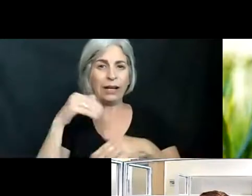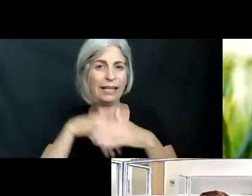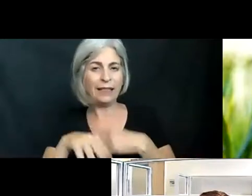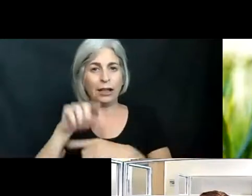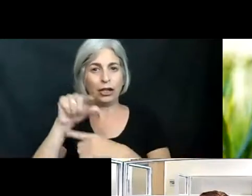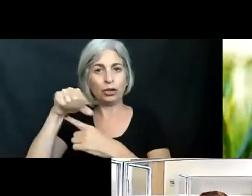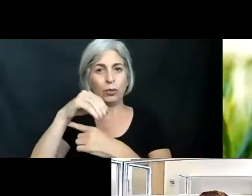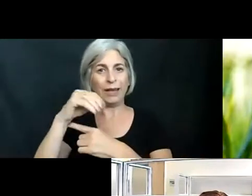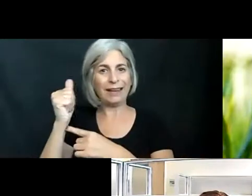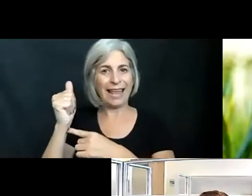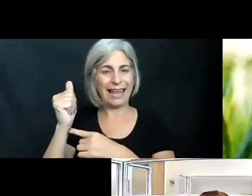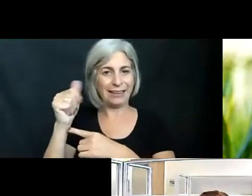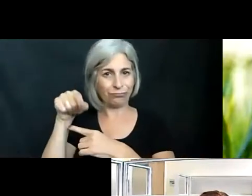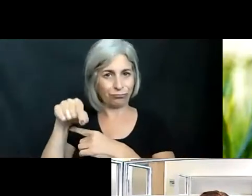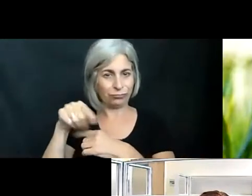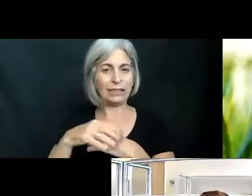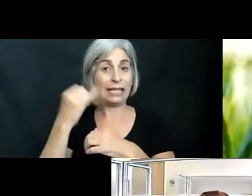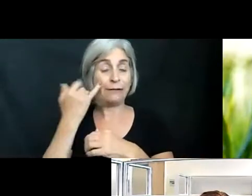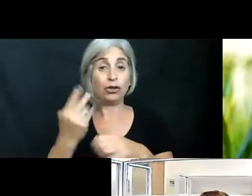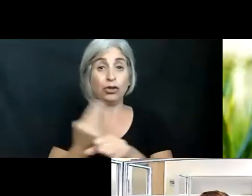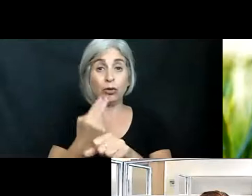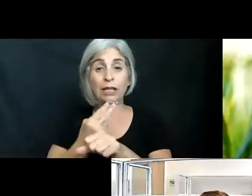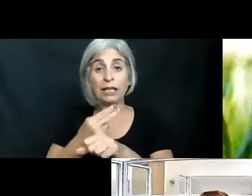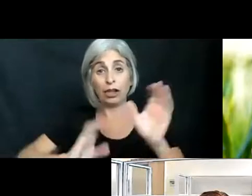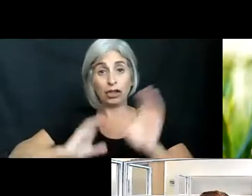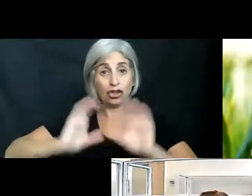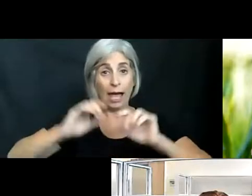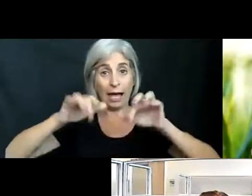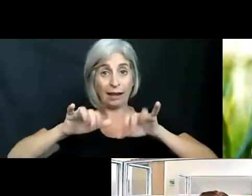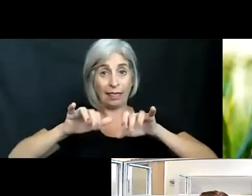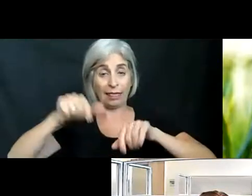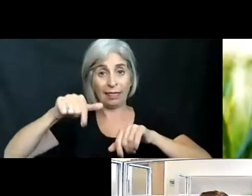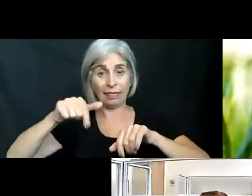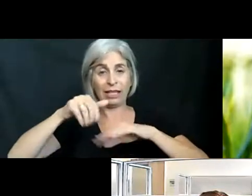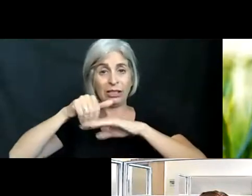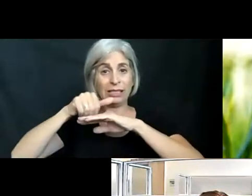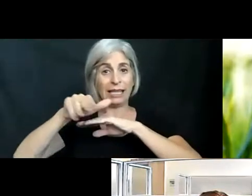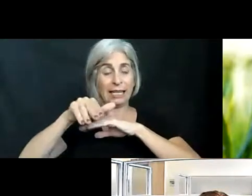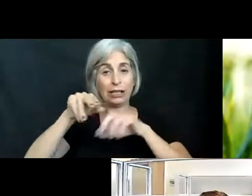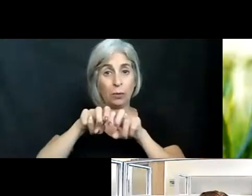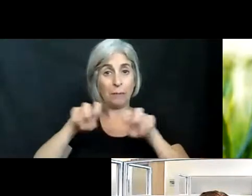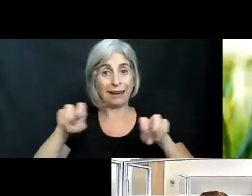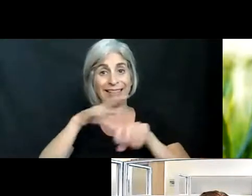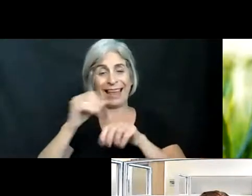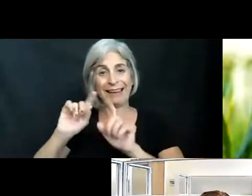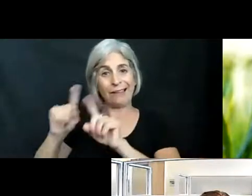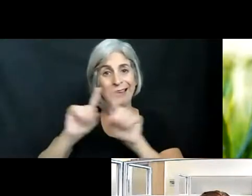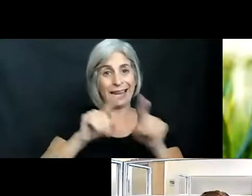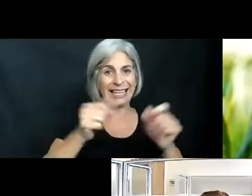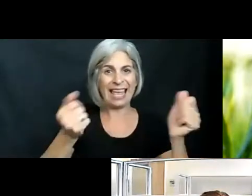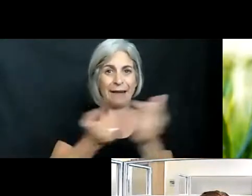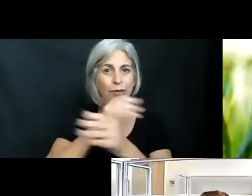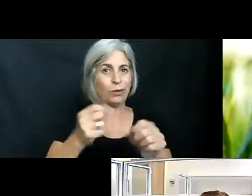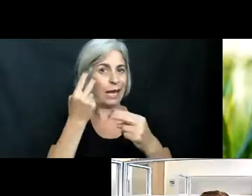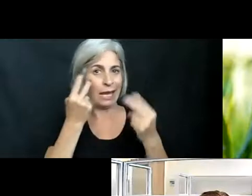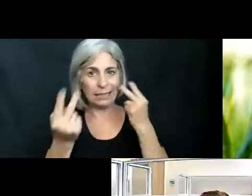&A feature. Make sure that if you are using the chat feature, you either send it to panelists and attendees, which means everyone will see